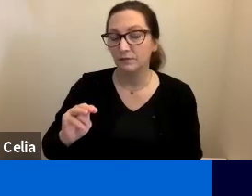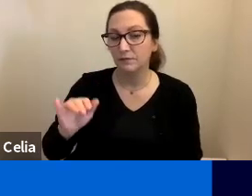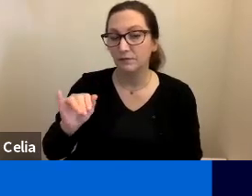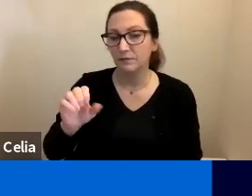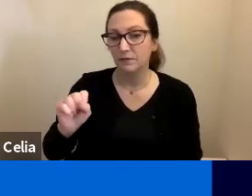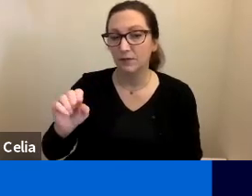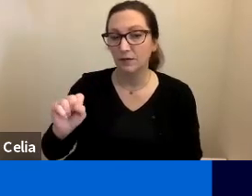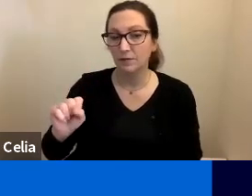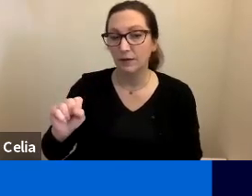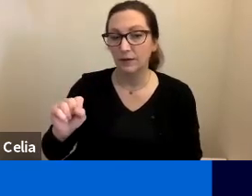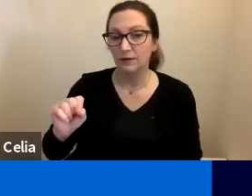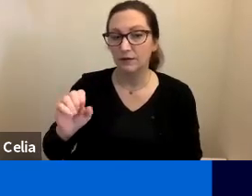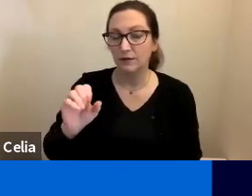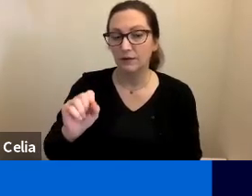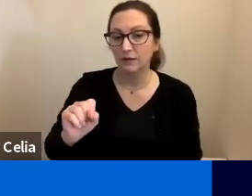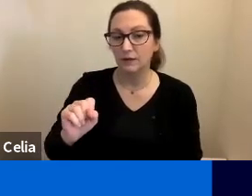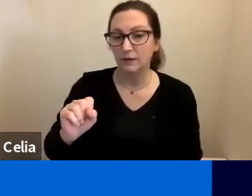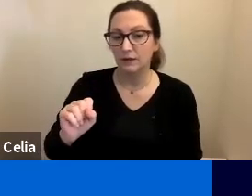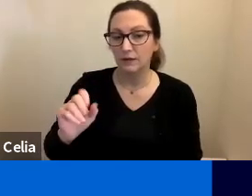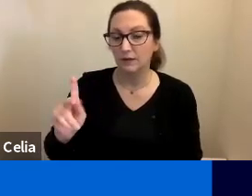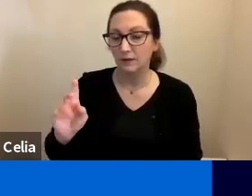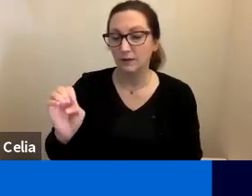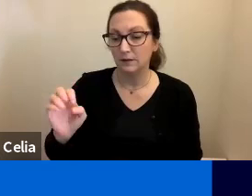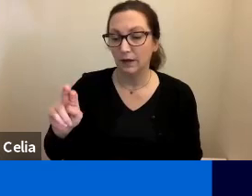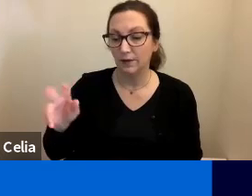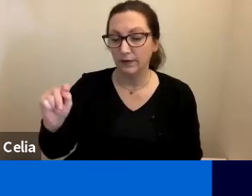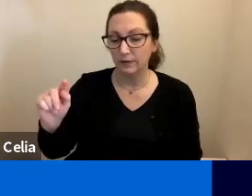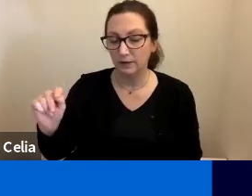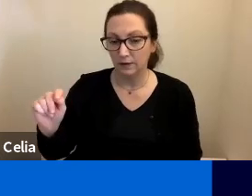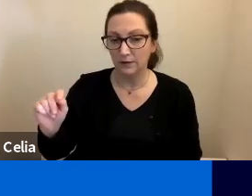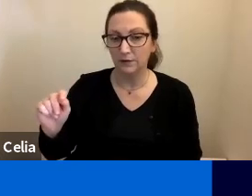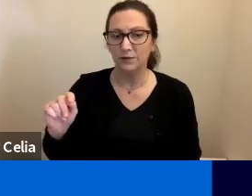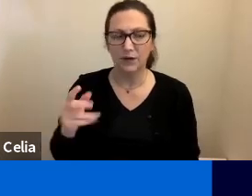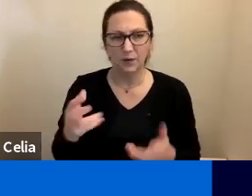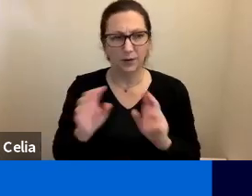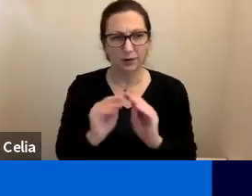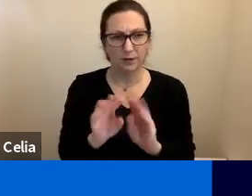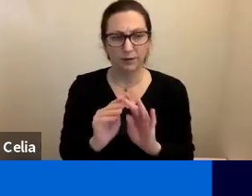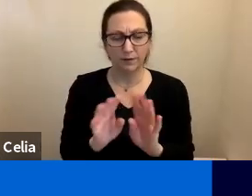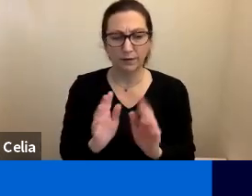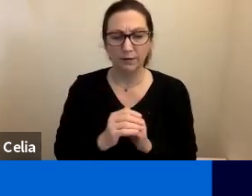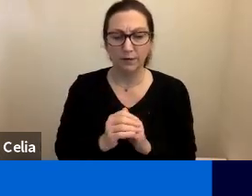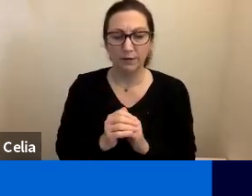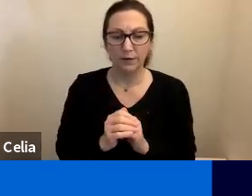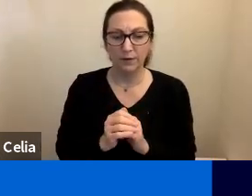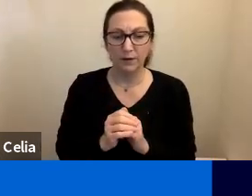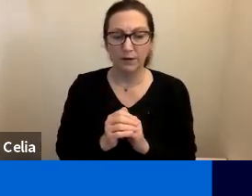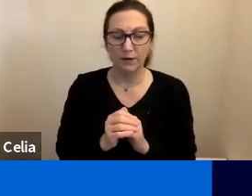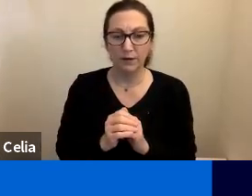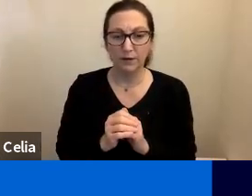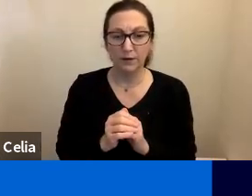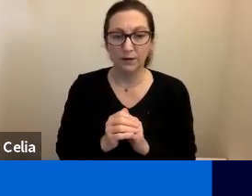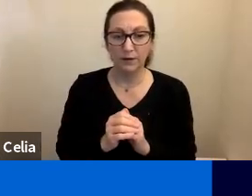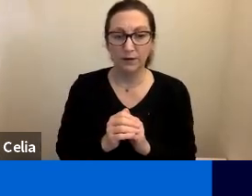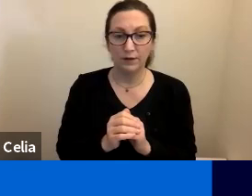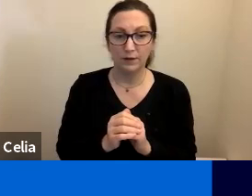Yes, thank you. Mine was fast. Just wanted to, a point of clarification that these are